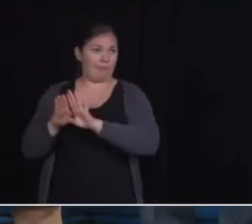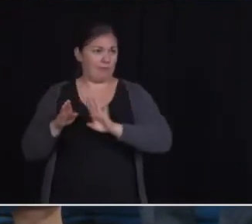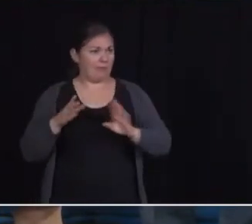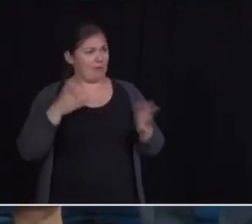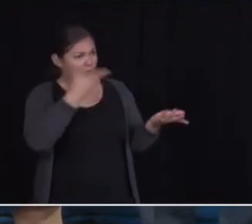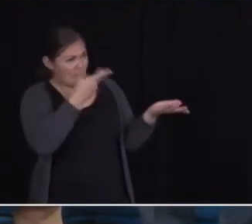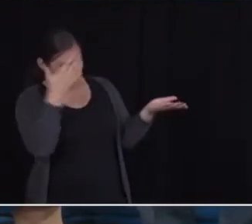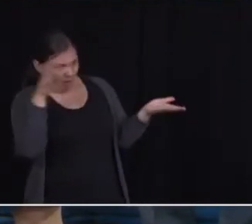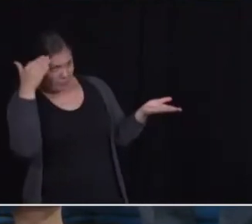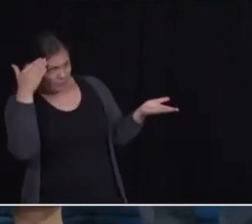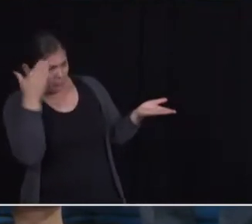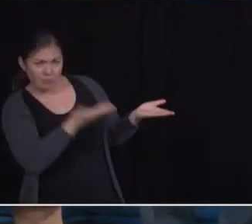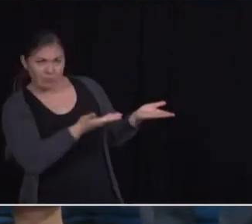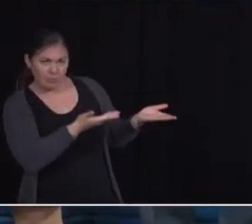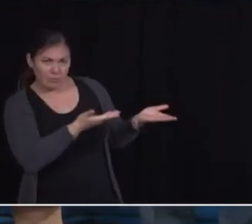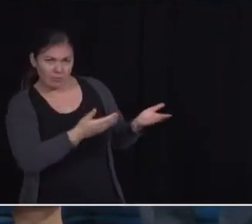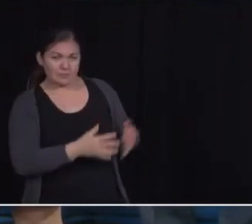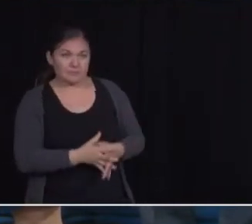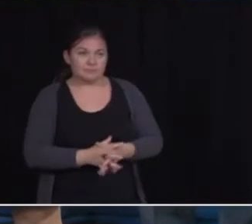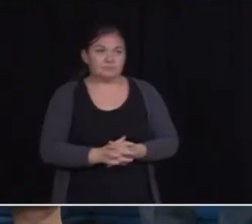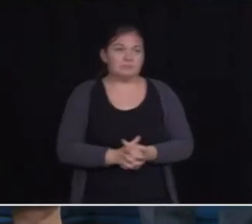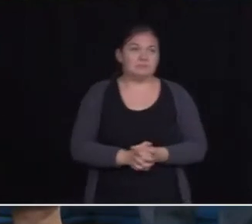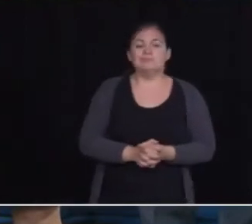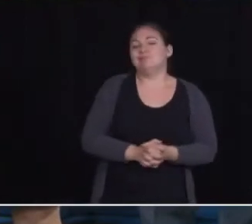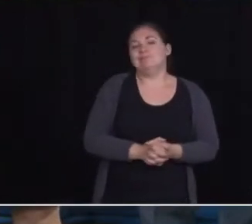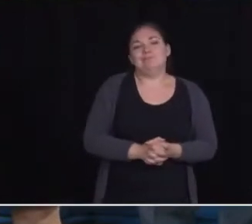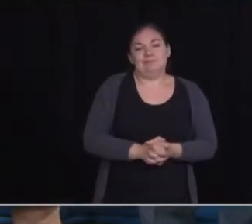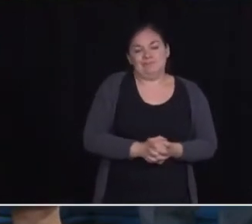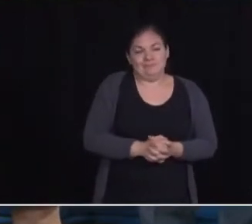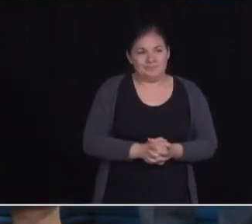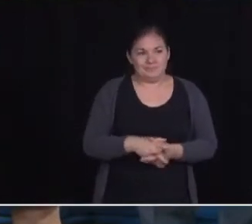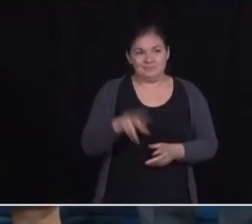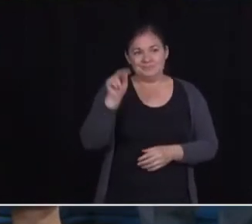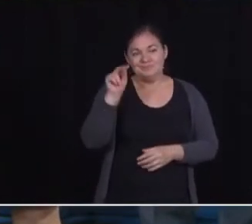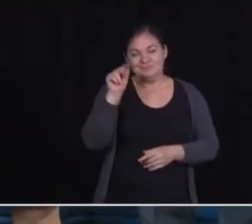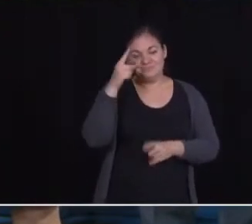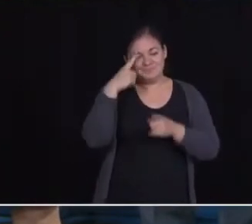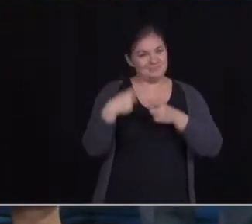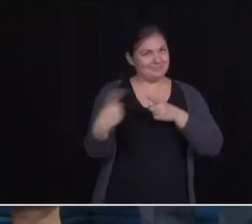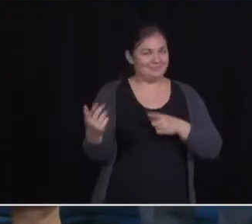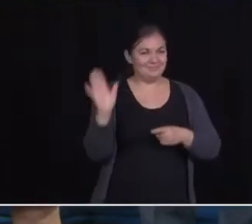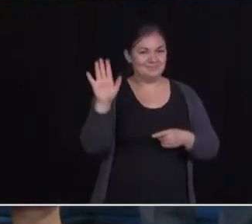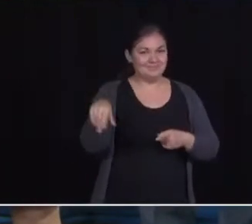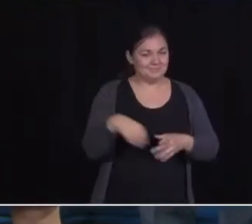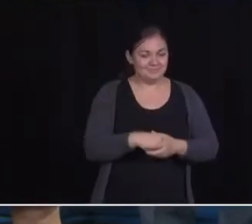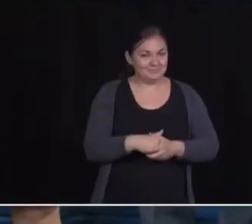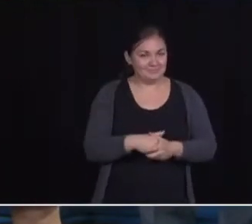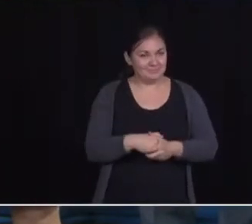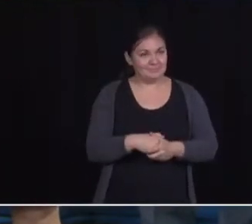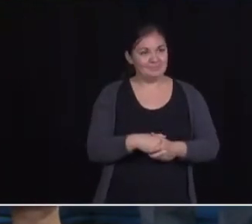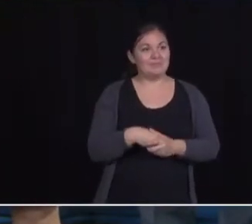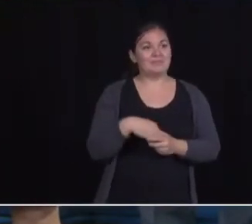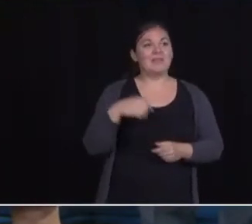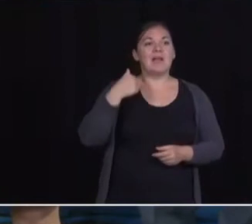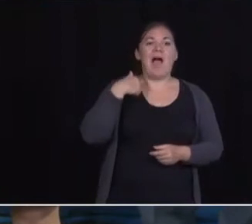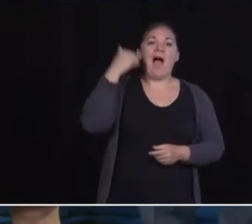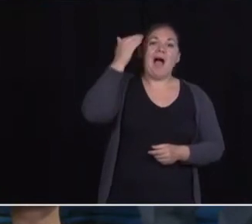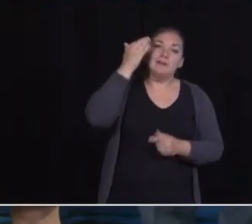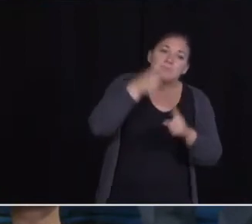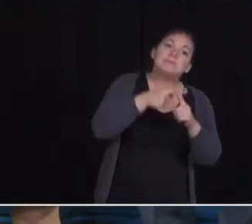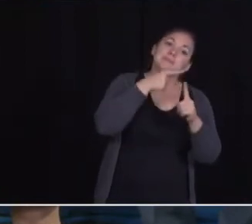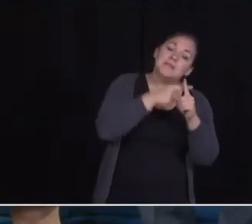I wouldn't say that, Rob. You know, I'm always believe that the glass is half full. I also have the pressure